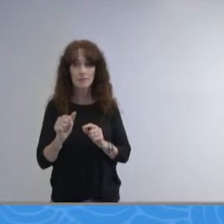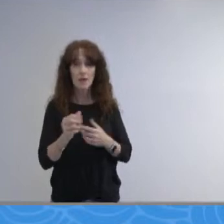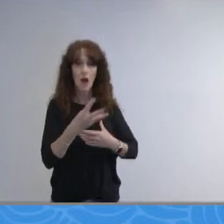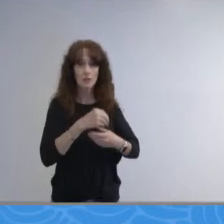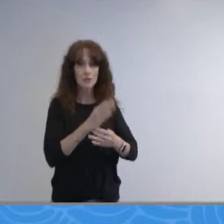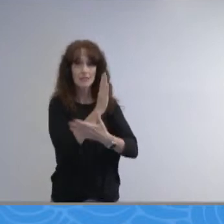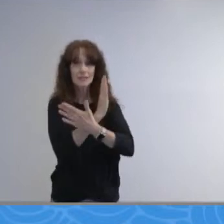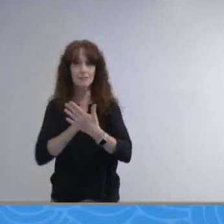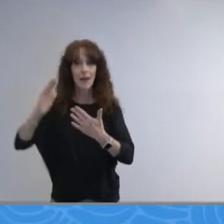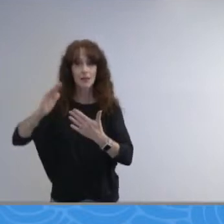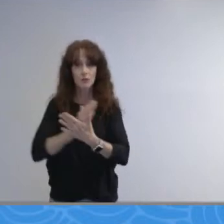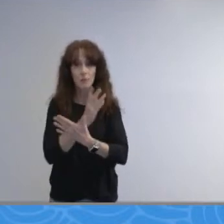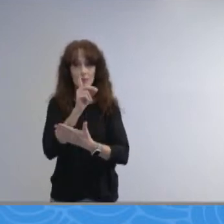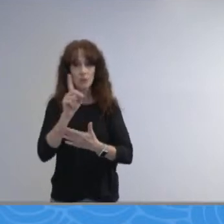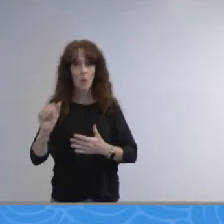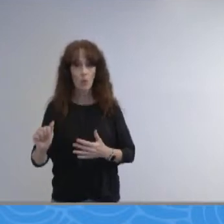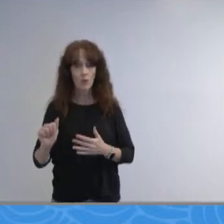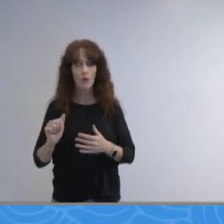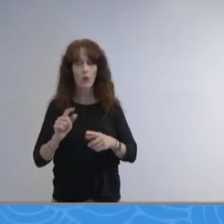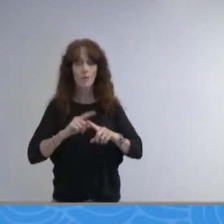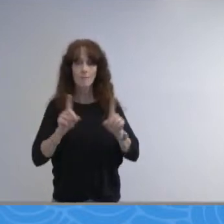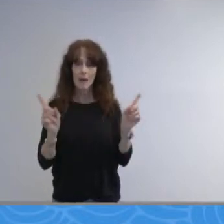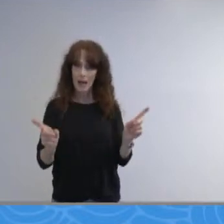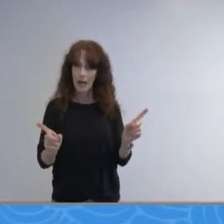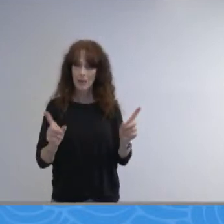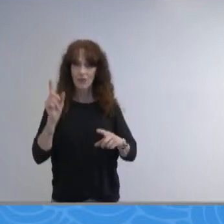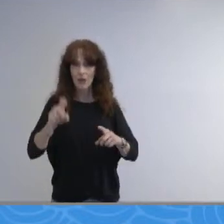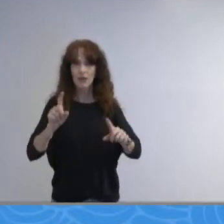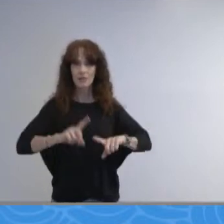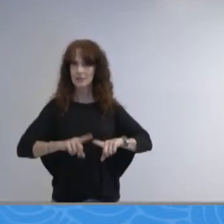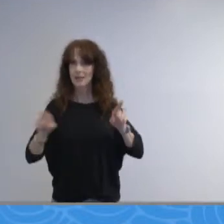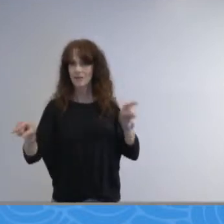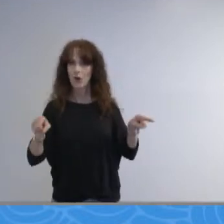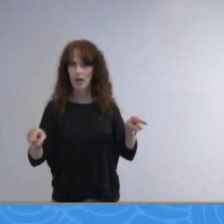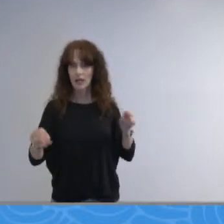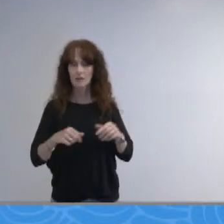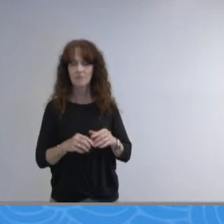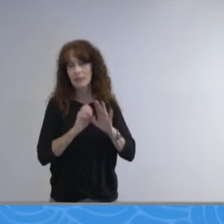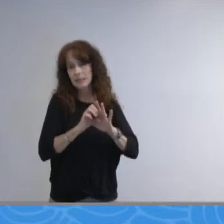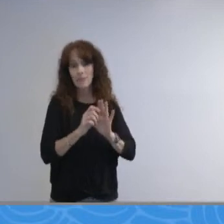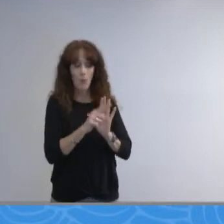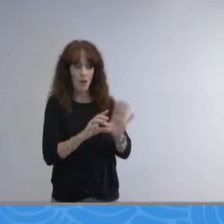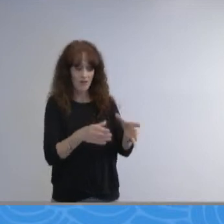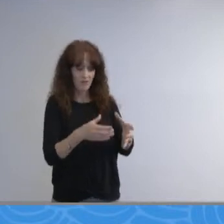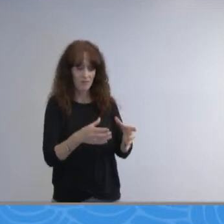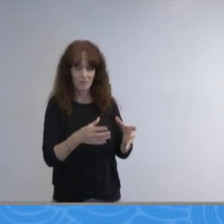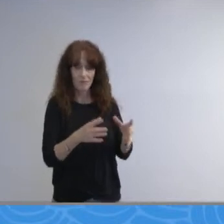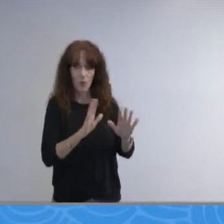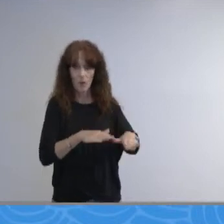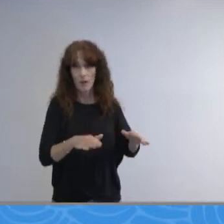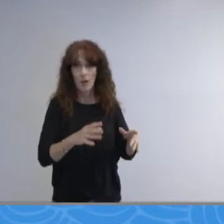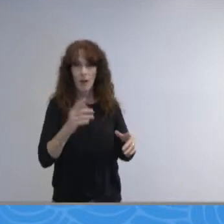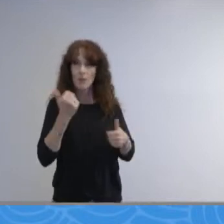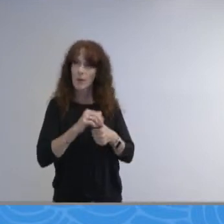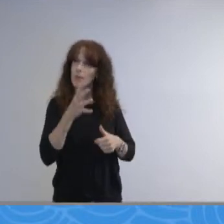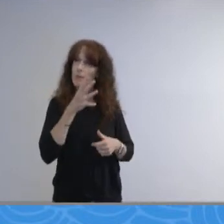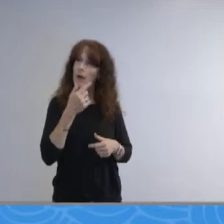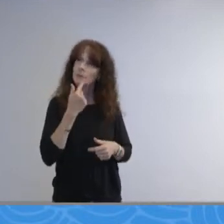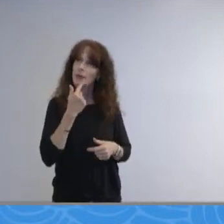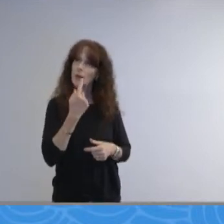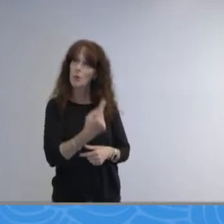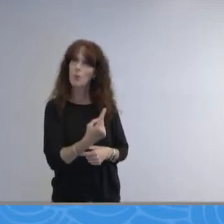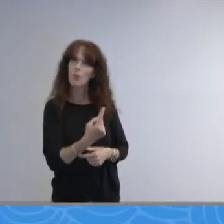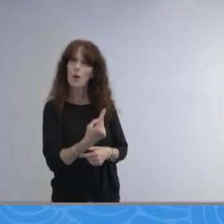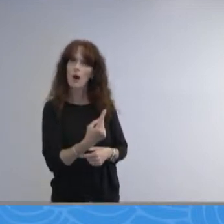autism spectrum disorder, but their needs can be very different. For example, in one family, I remember the mom telling me